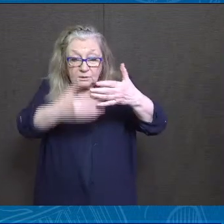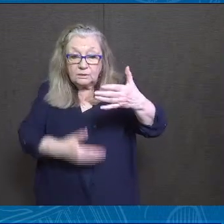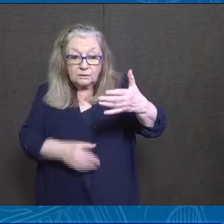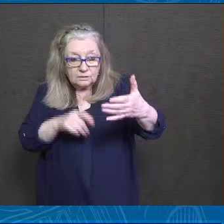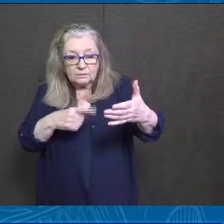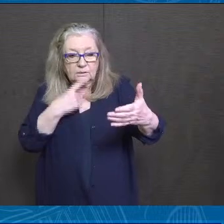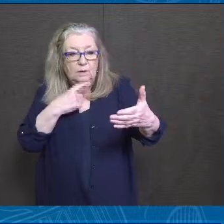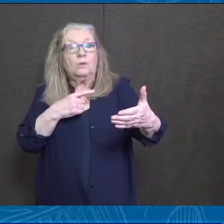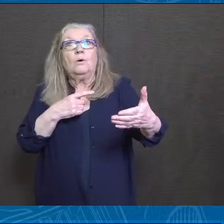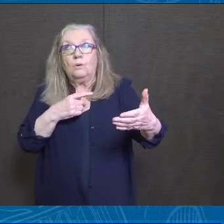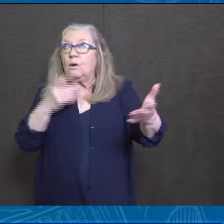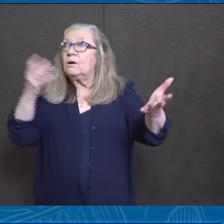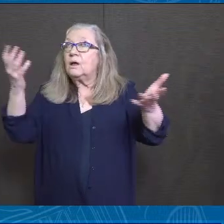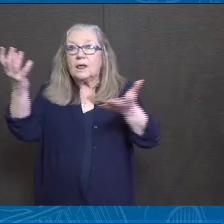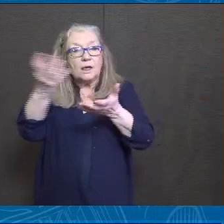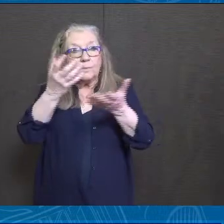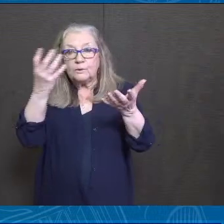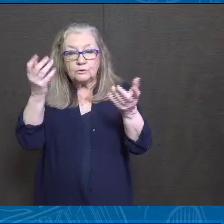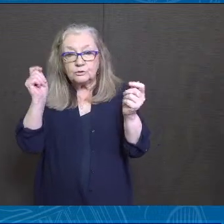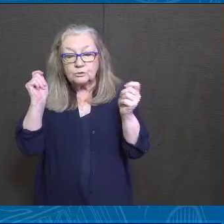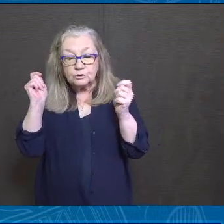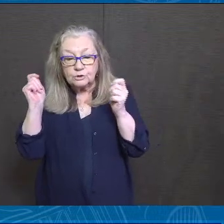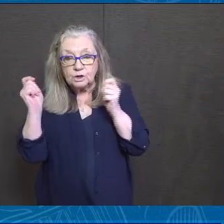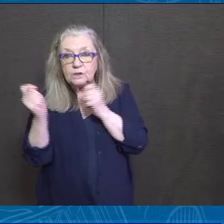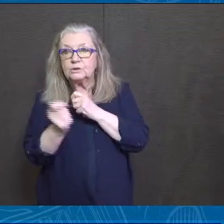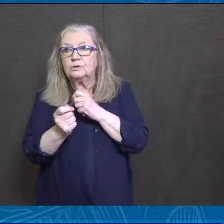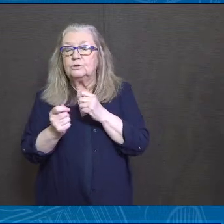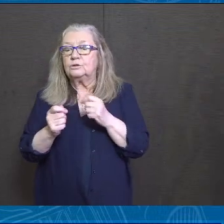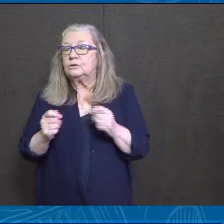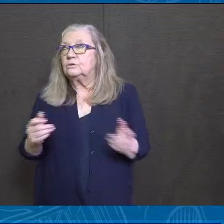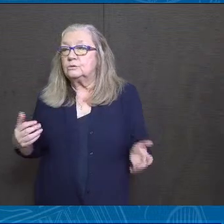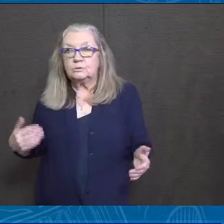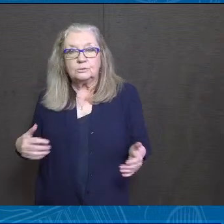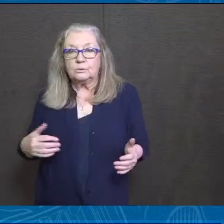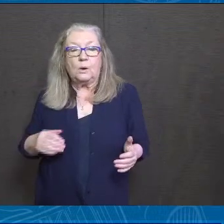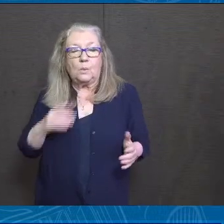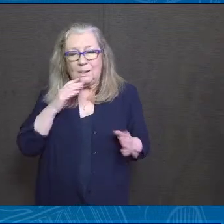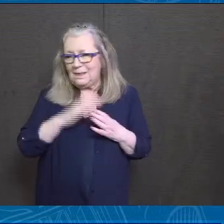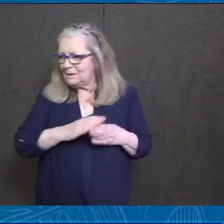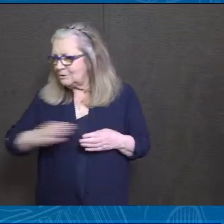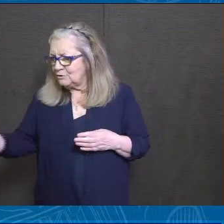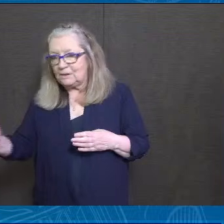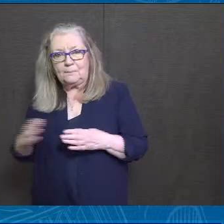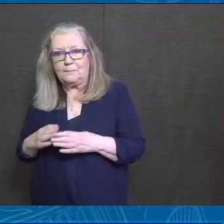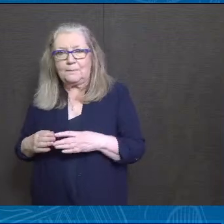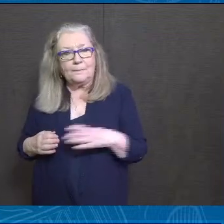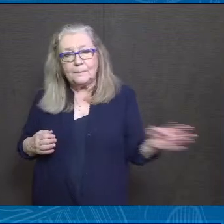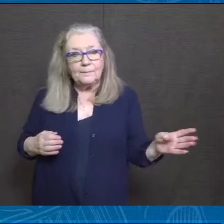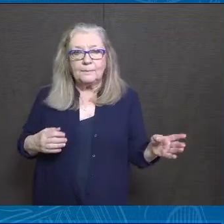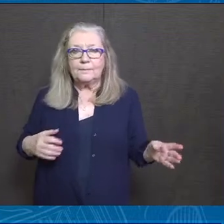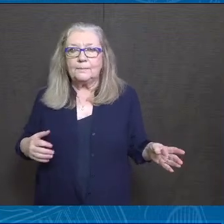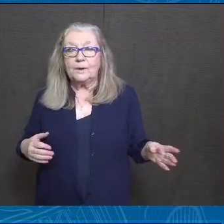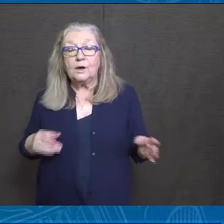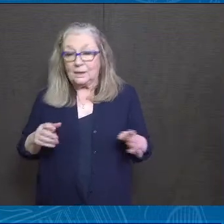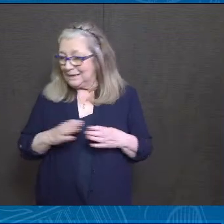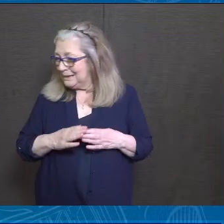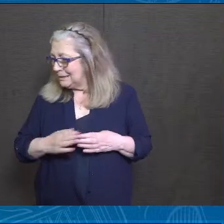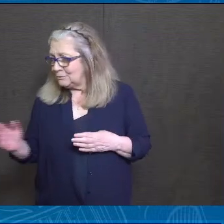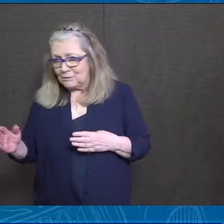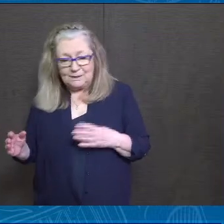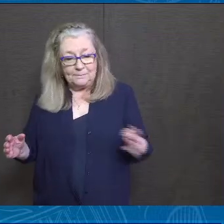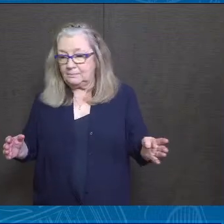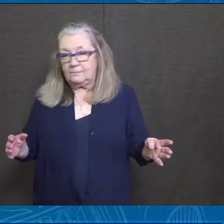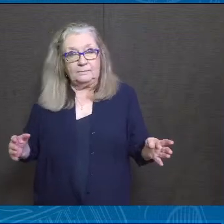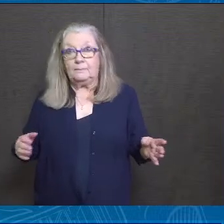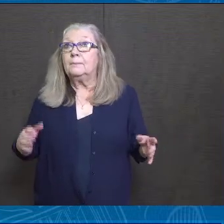the climate change will bring more unprecedented extremes. That means the extremes will be, the events will